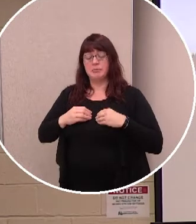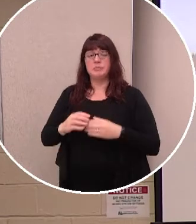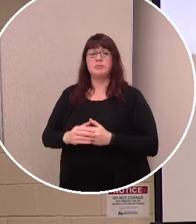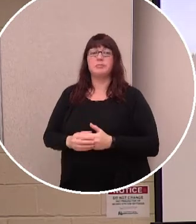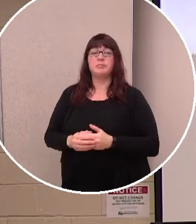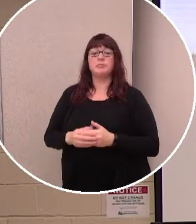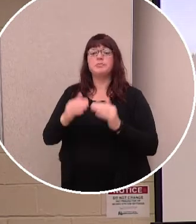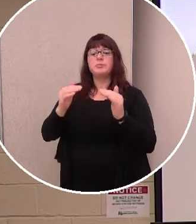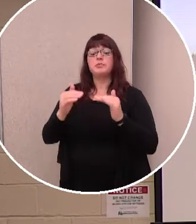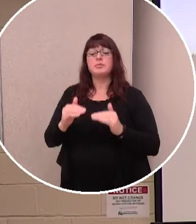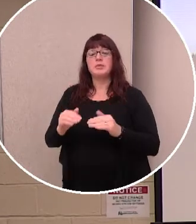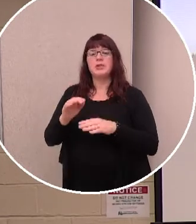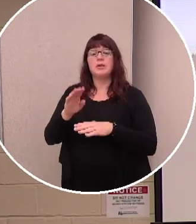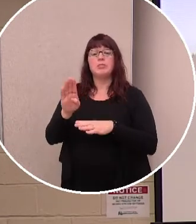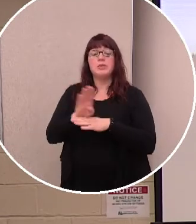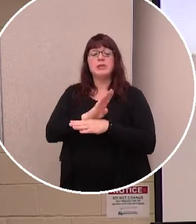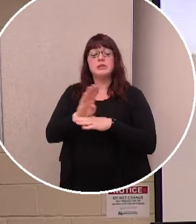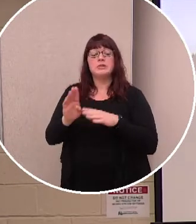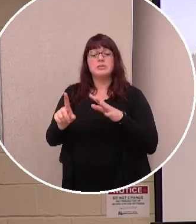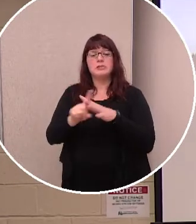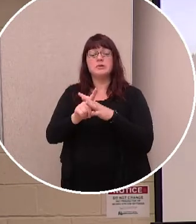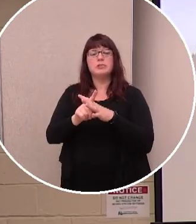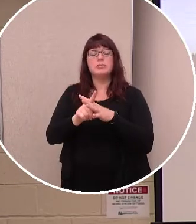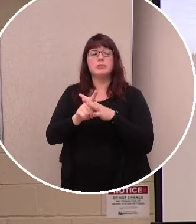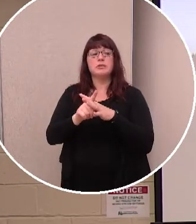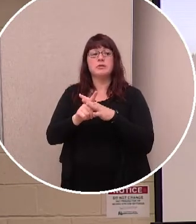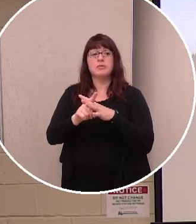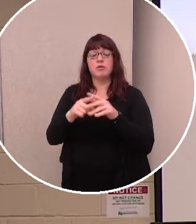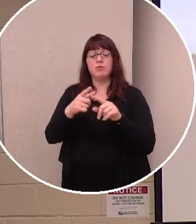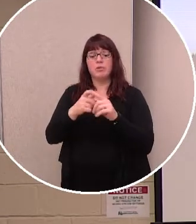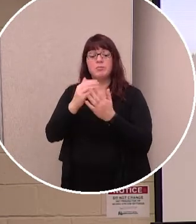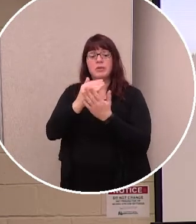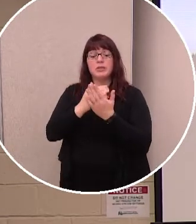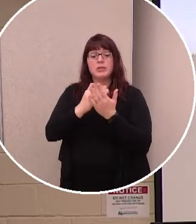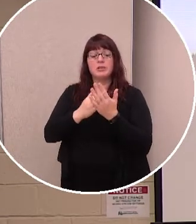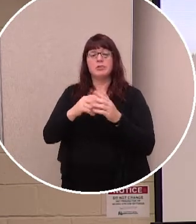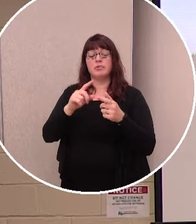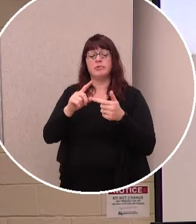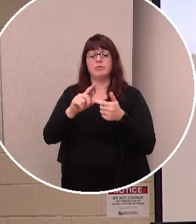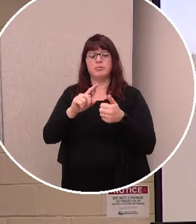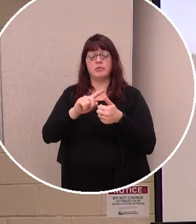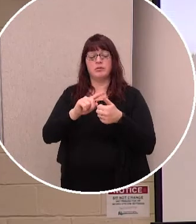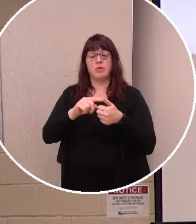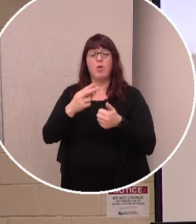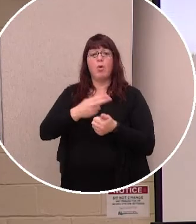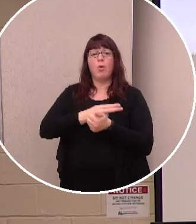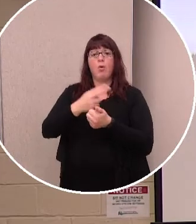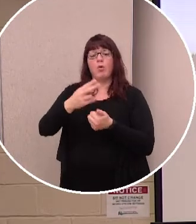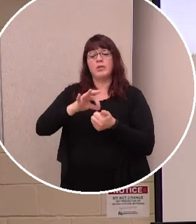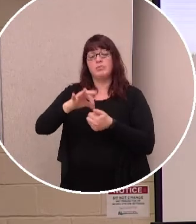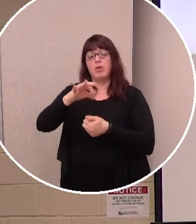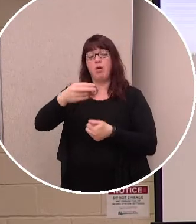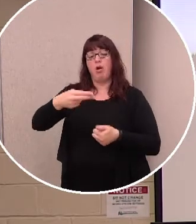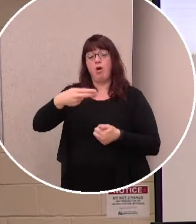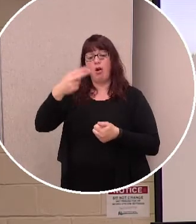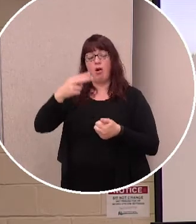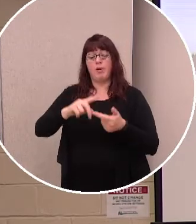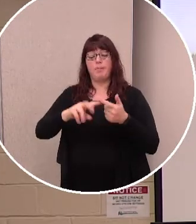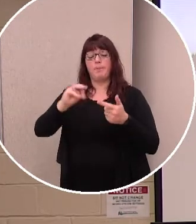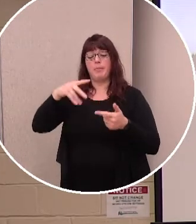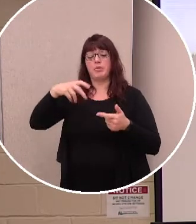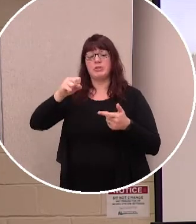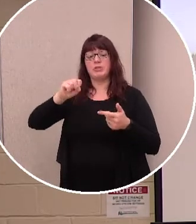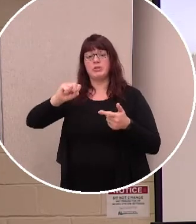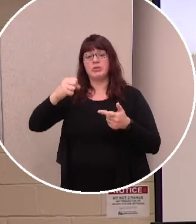Business arising from the minutes that we school review, Holy Spirit High and Mount Pearl Senior High